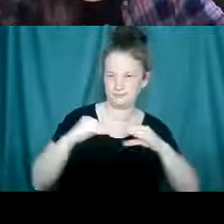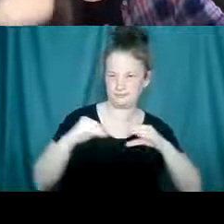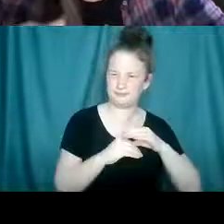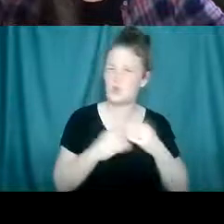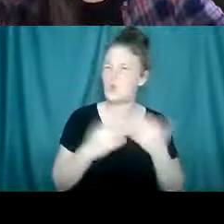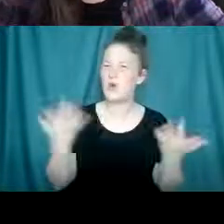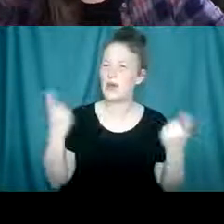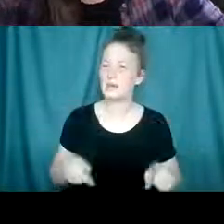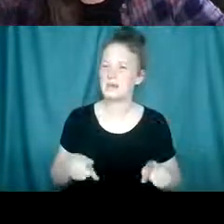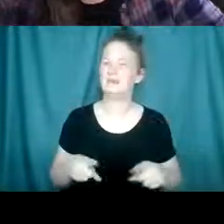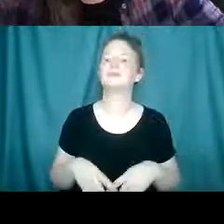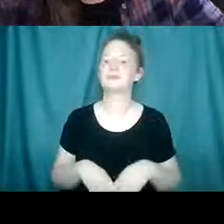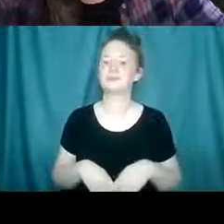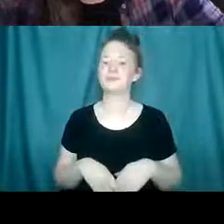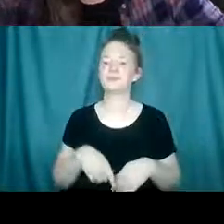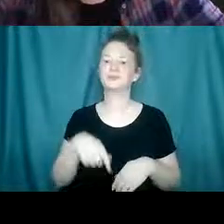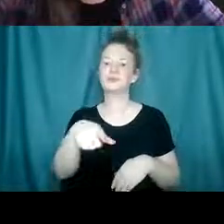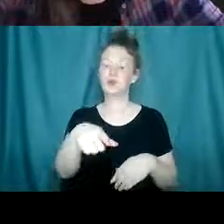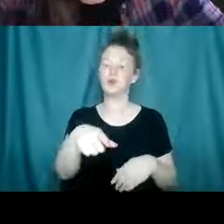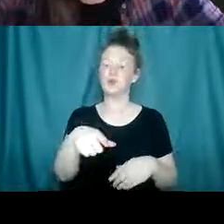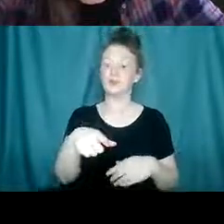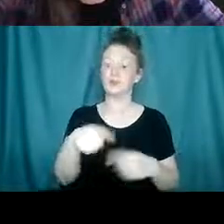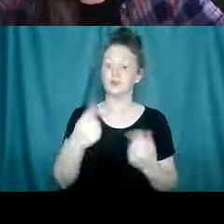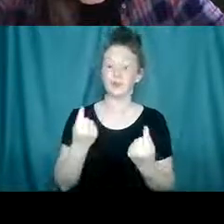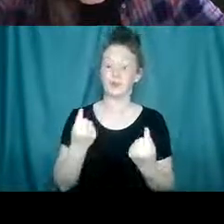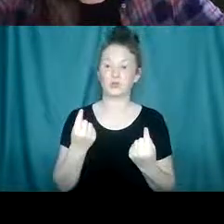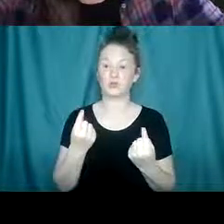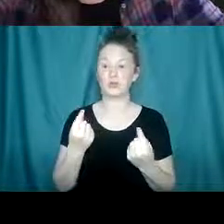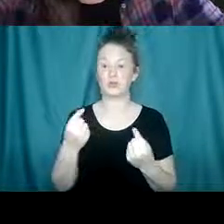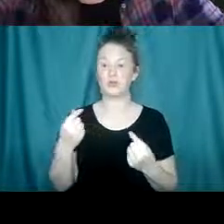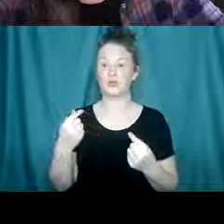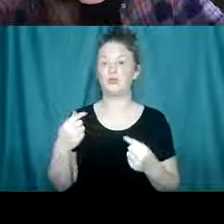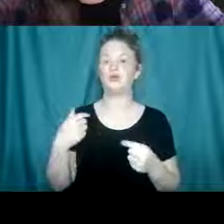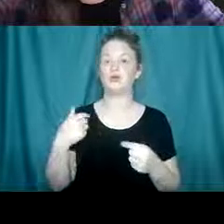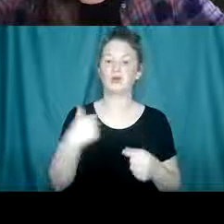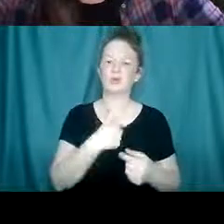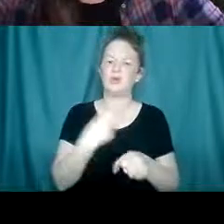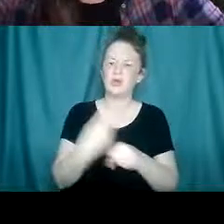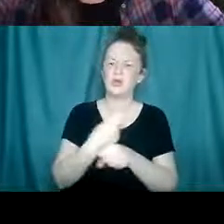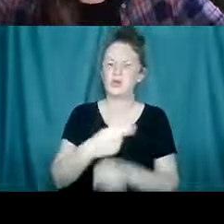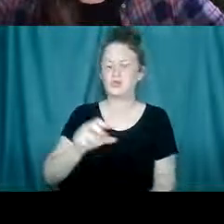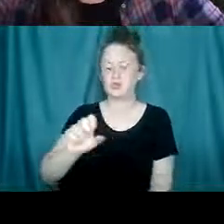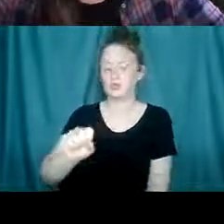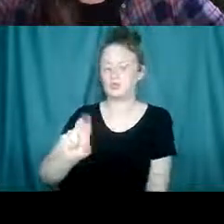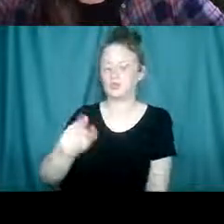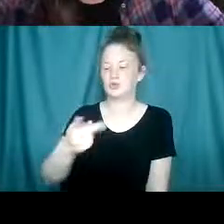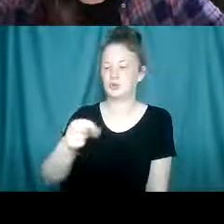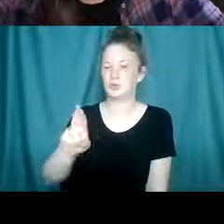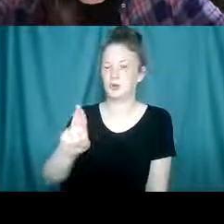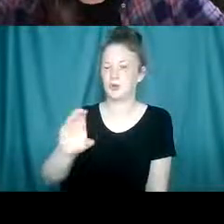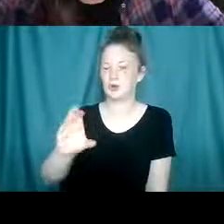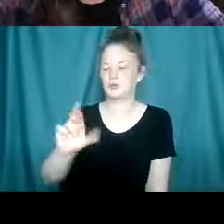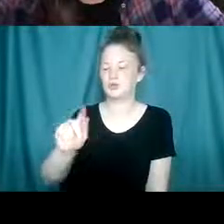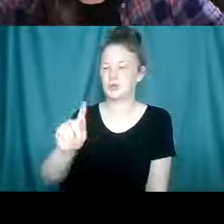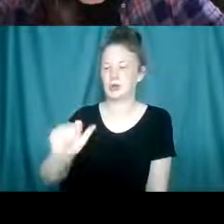Yeah, what we want to do is to pump this thing called supercritical CO2. So we really squeeze it and heat it